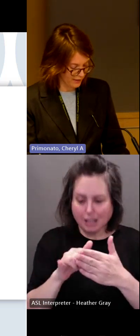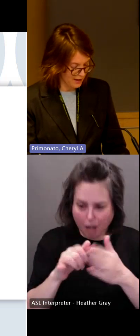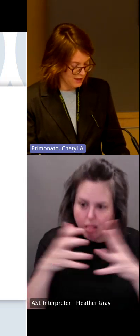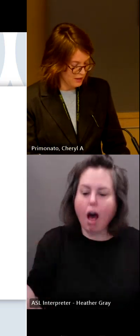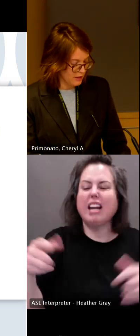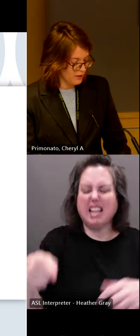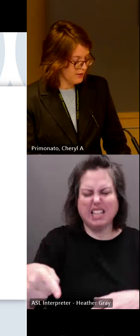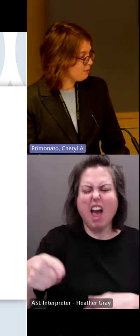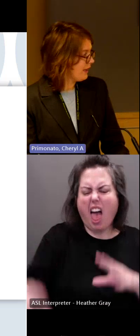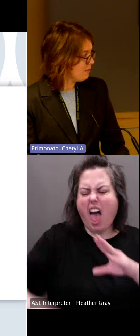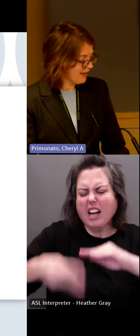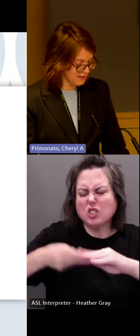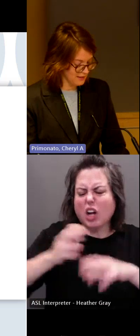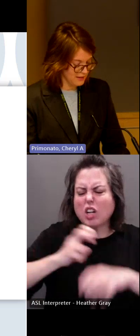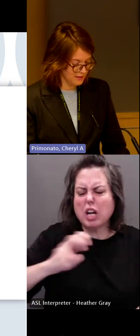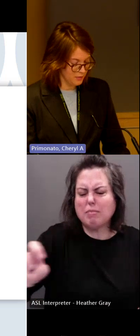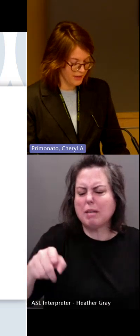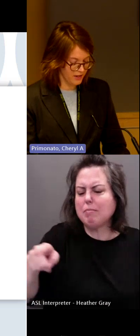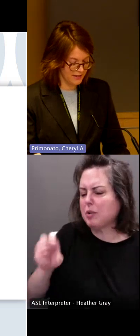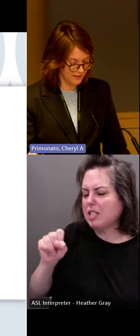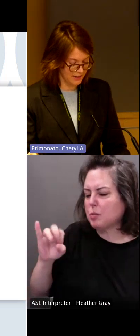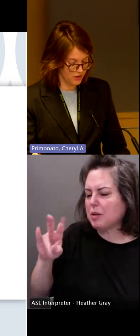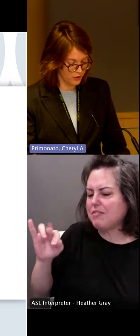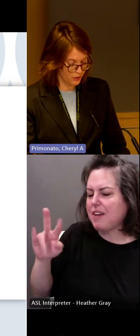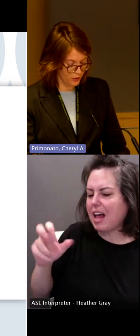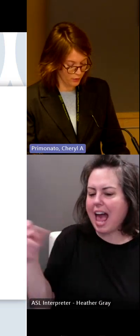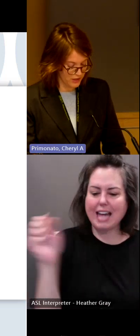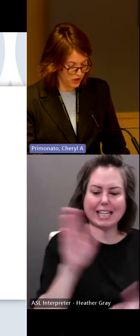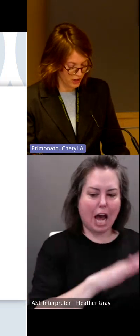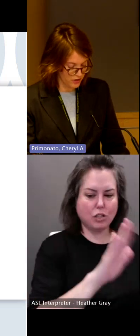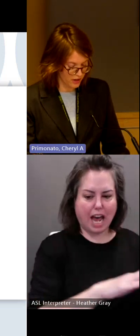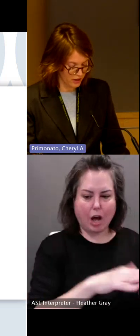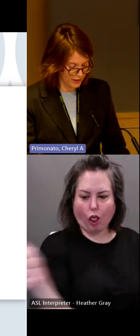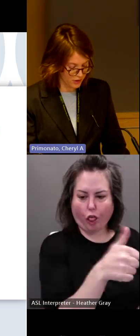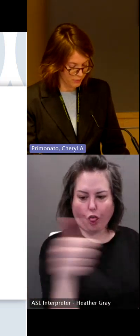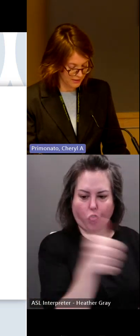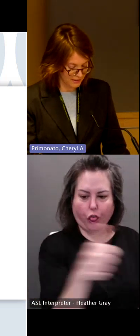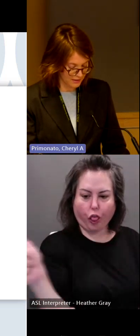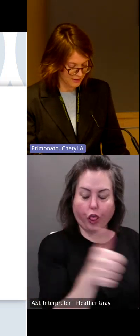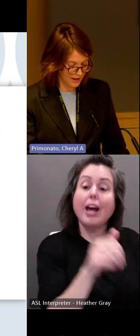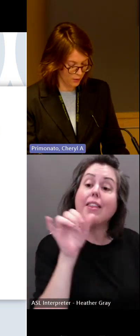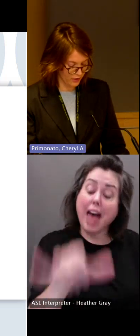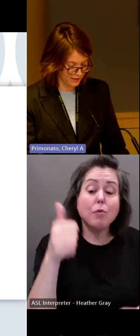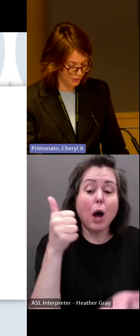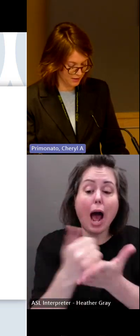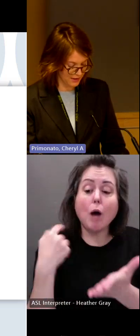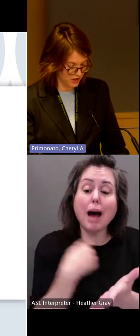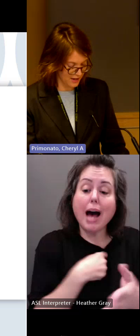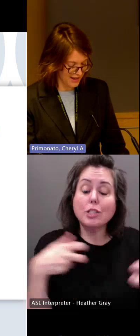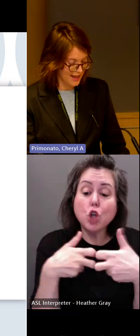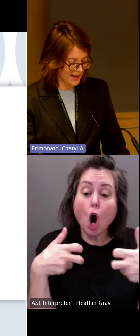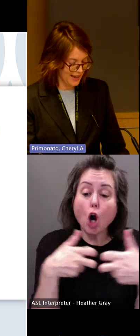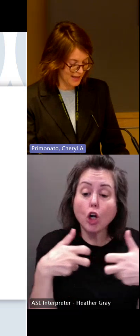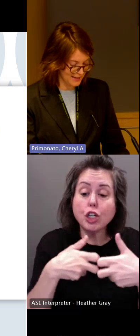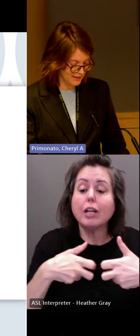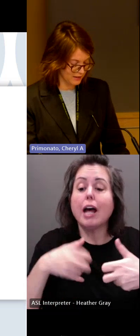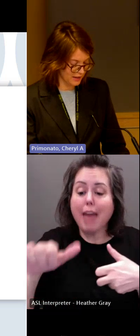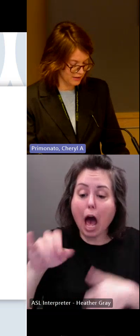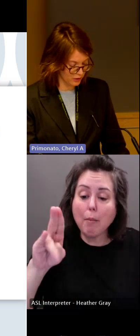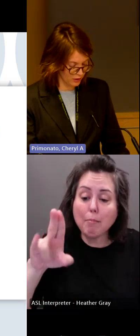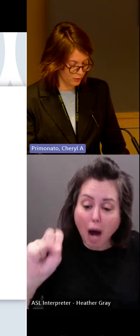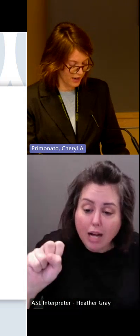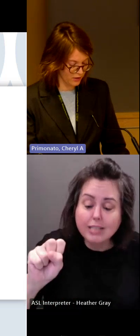downtown. This plan balances PRT's need to recharge our electric buses at Wilkinsburg Station,